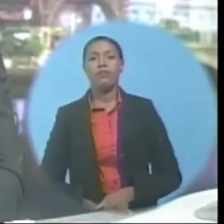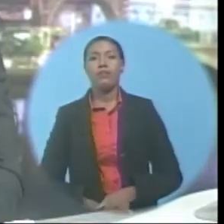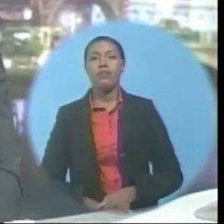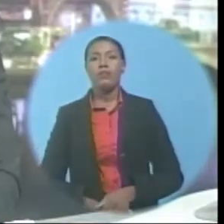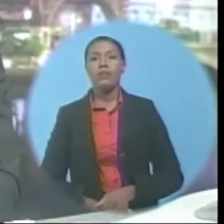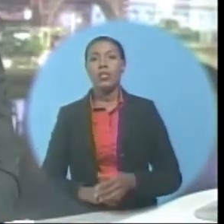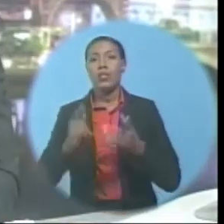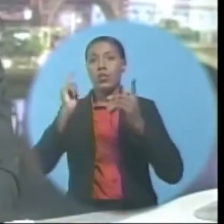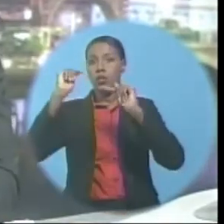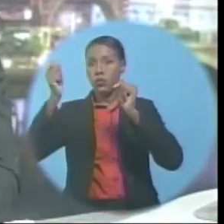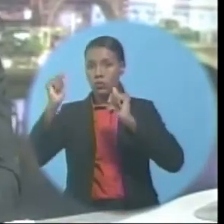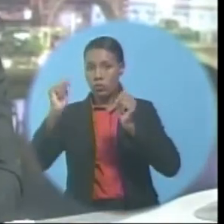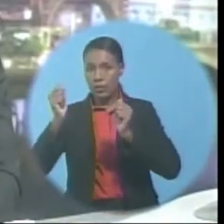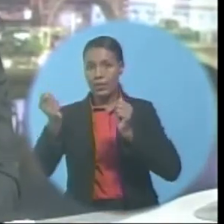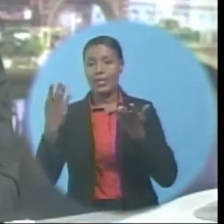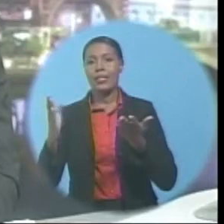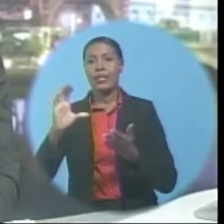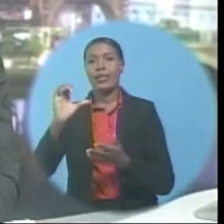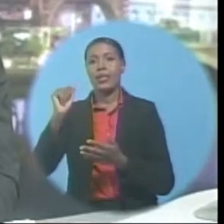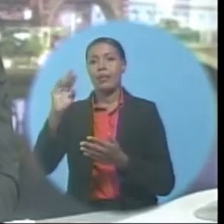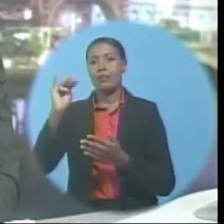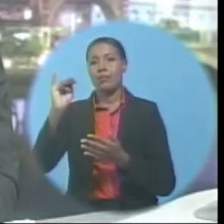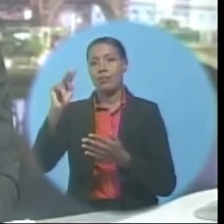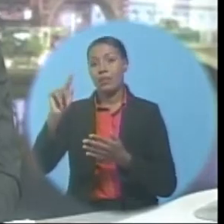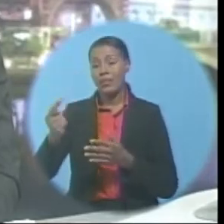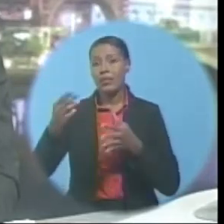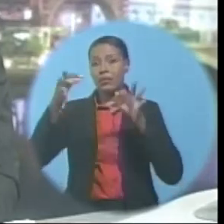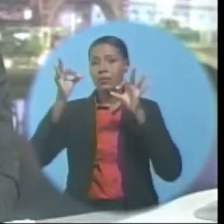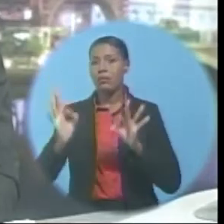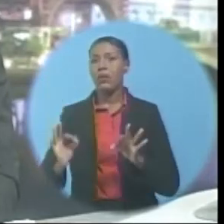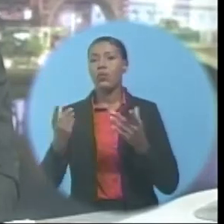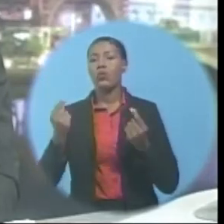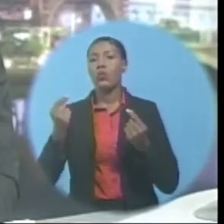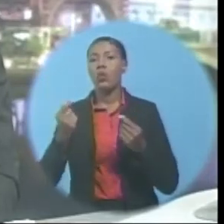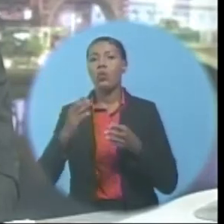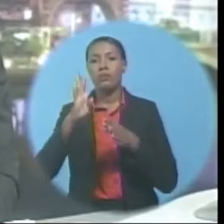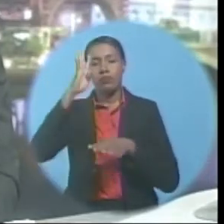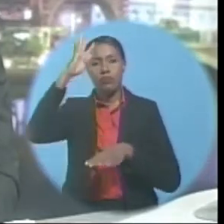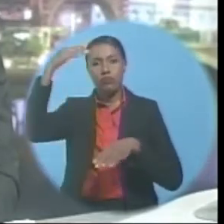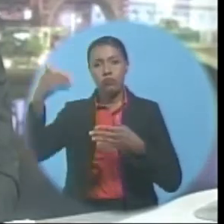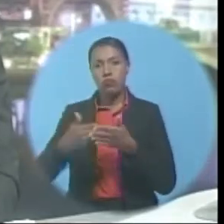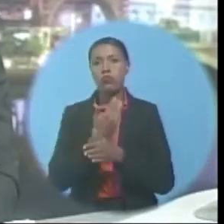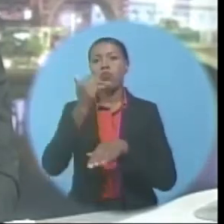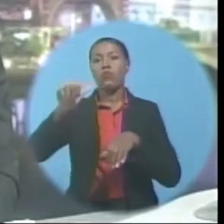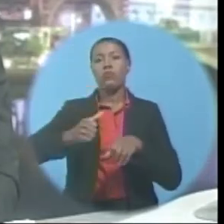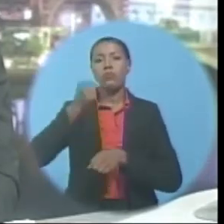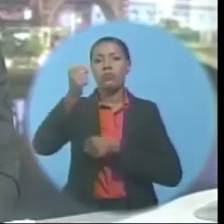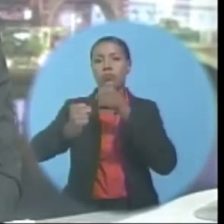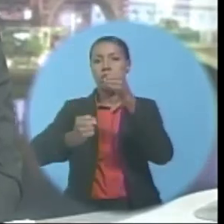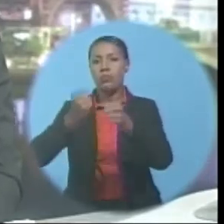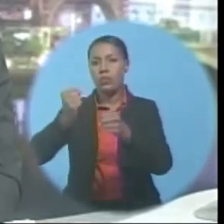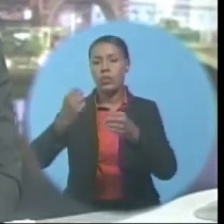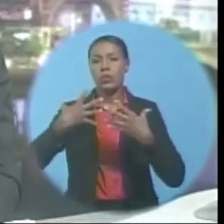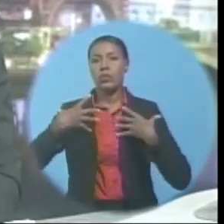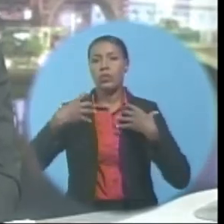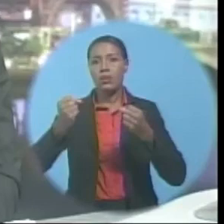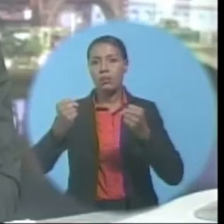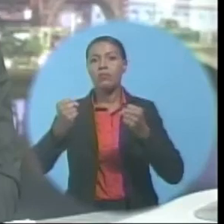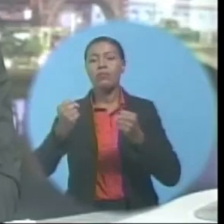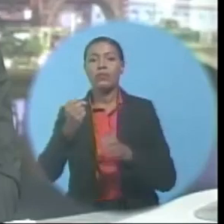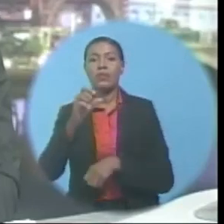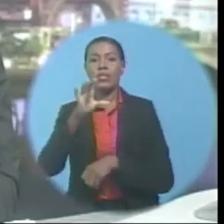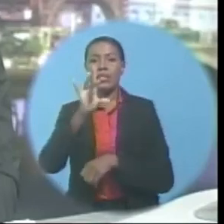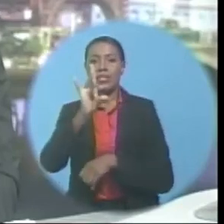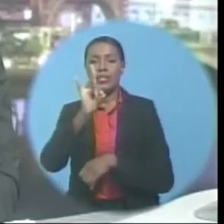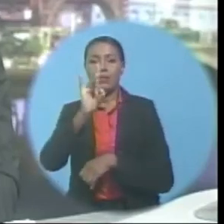In Trinidad and Tobago, Cabinet has taken a decision to create 75 new positions in the public health sector to accommodate